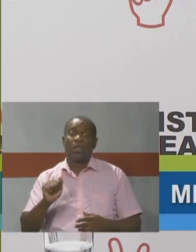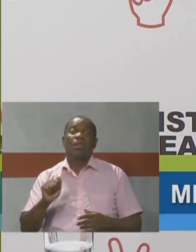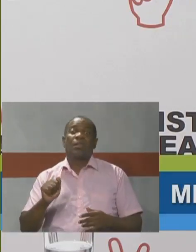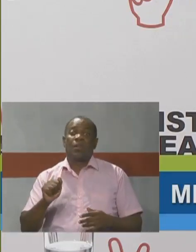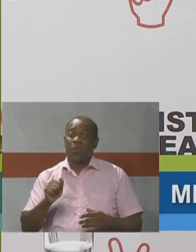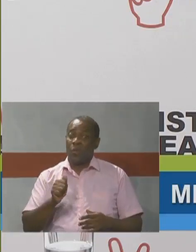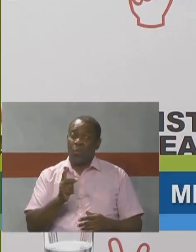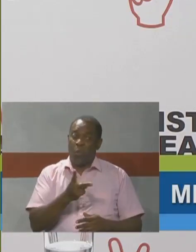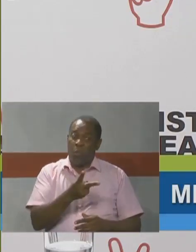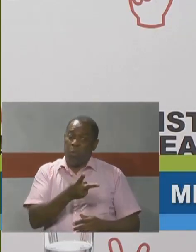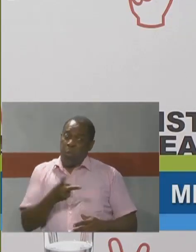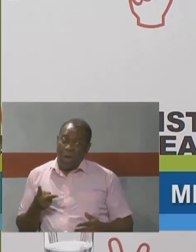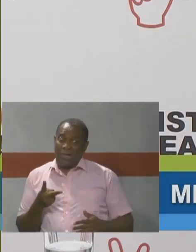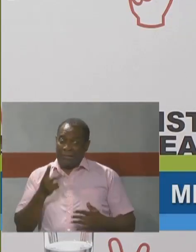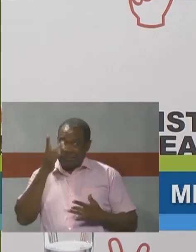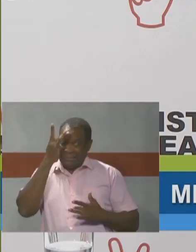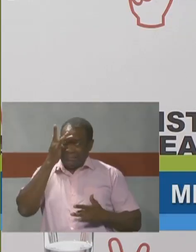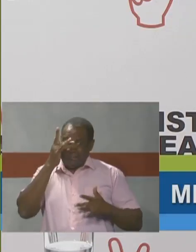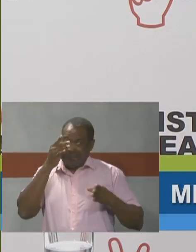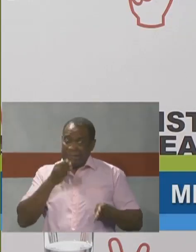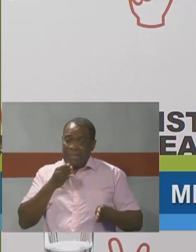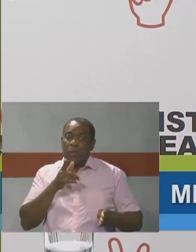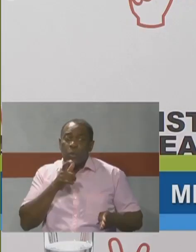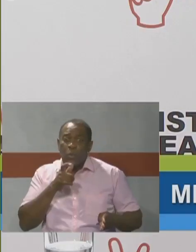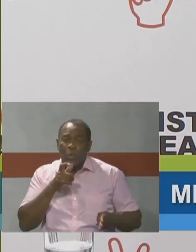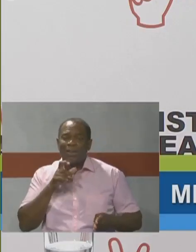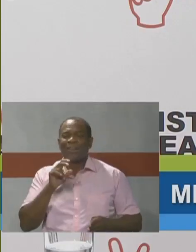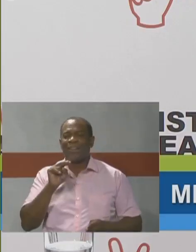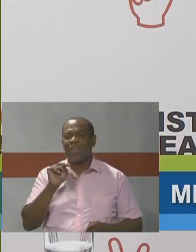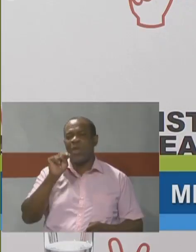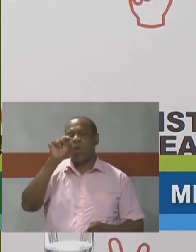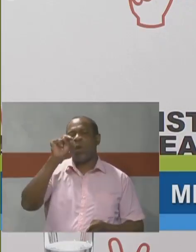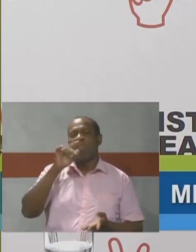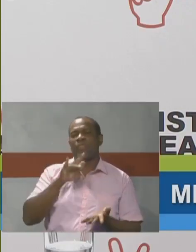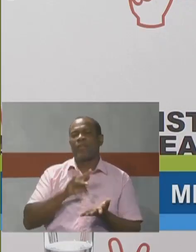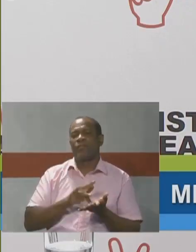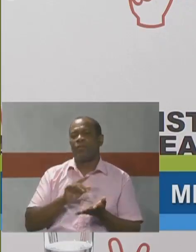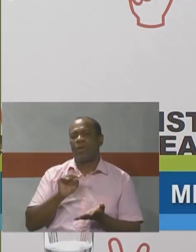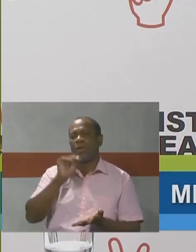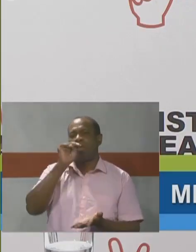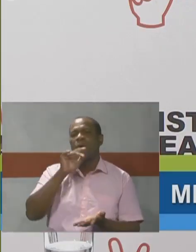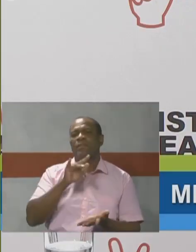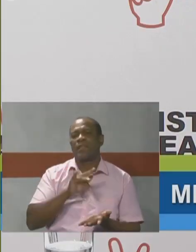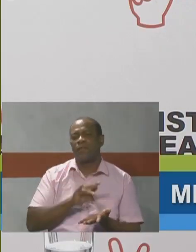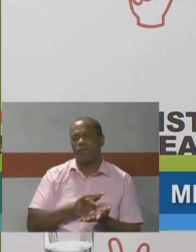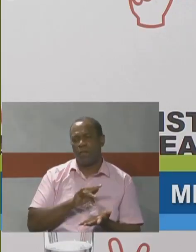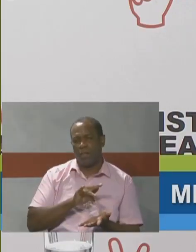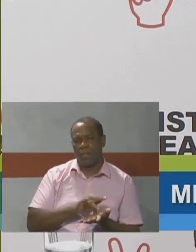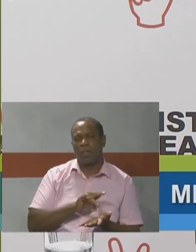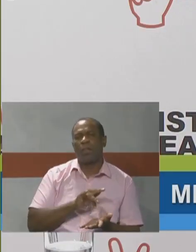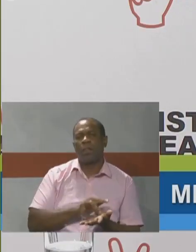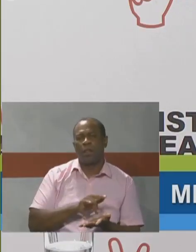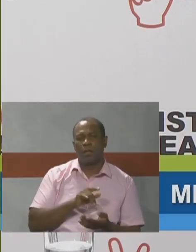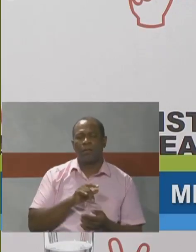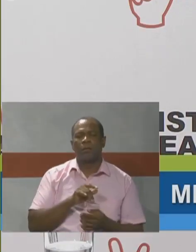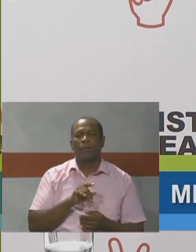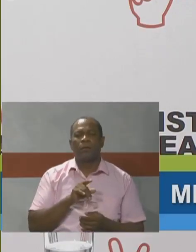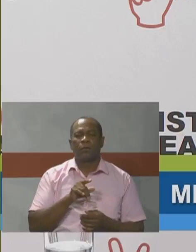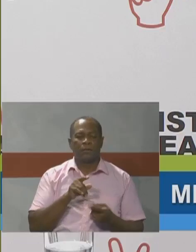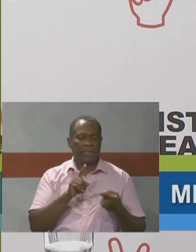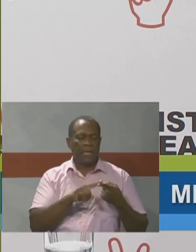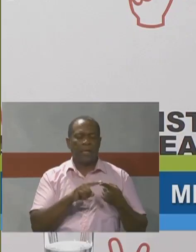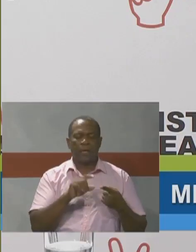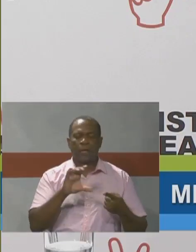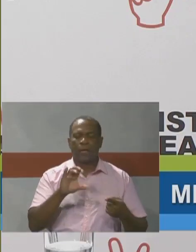acute cases would have been North Central, because under North Central you had the Couva facility, you had the